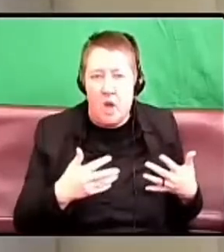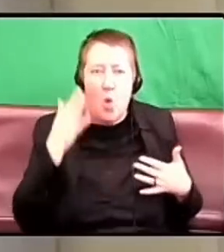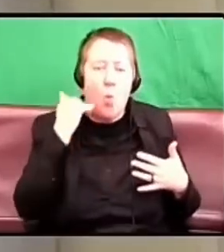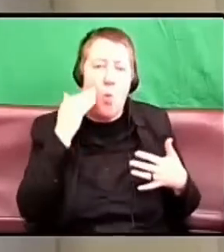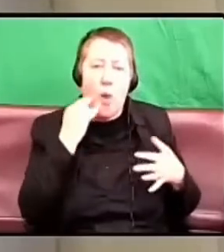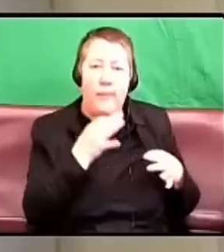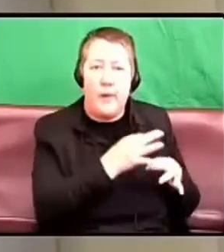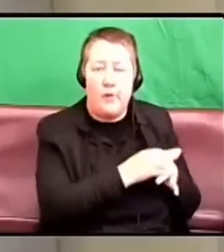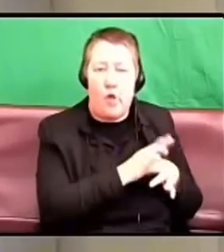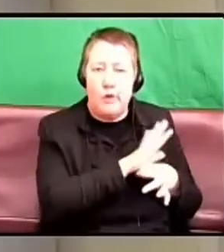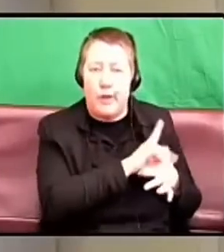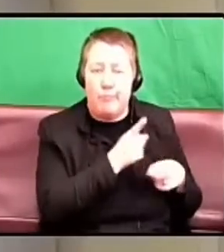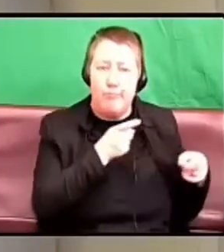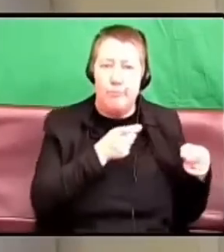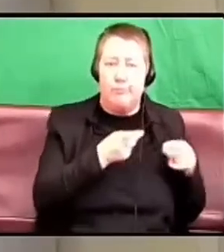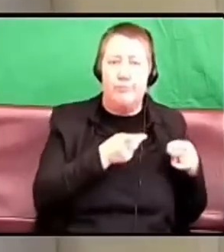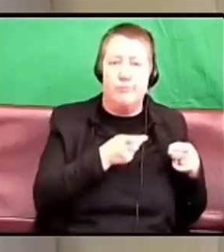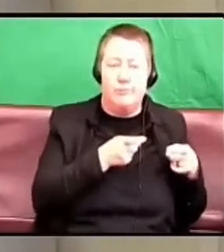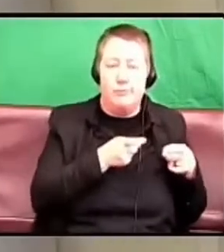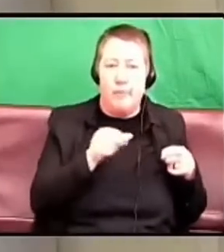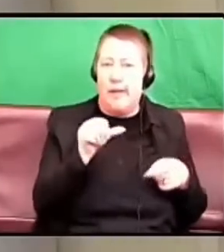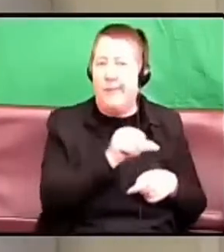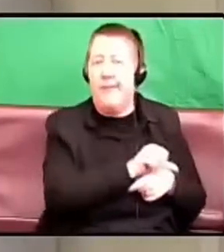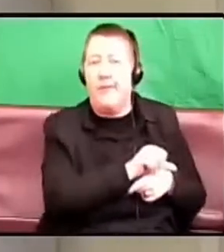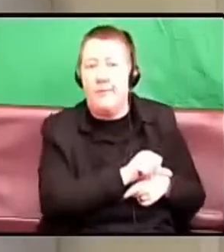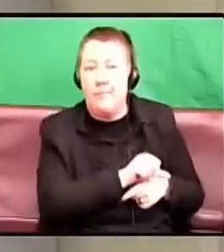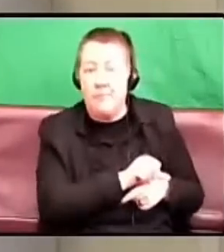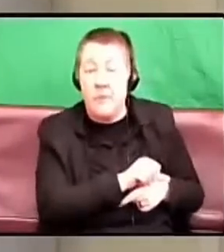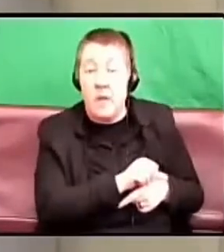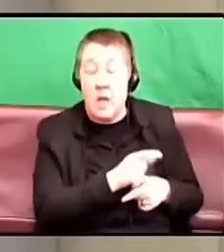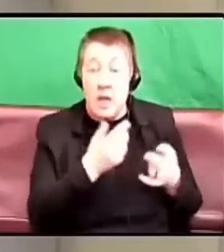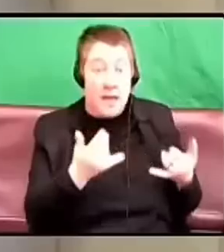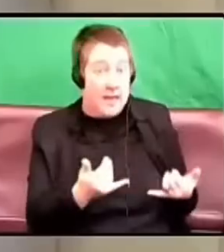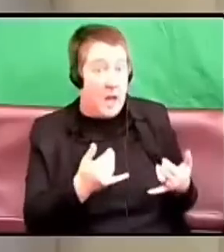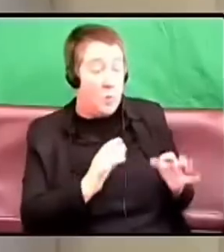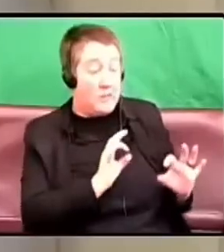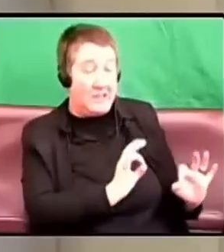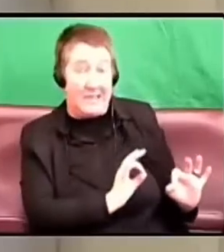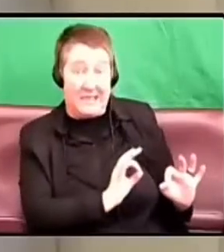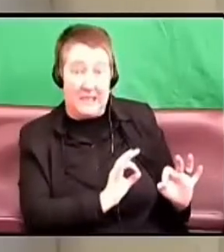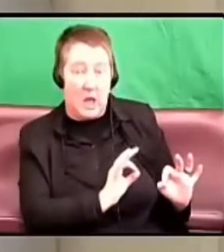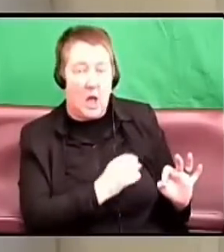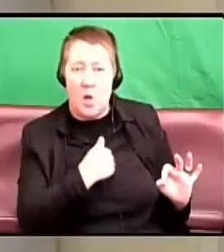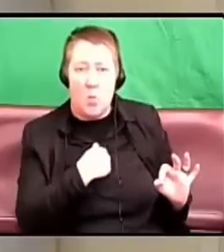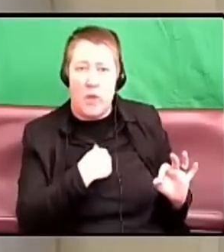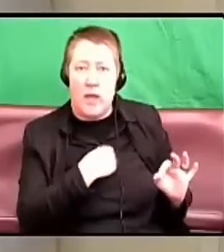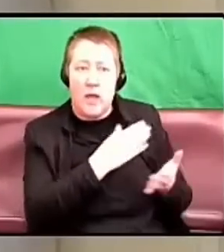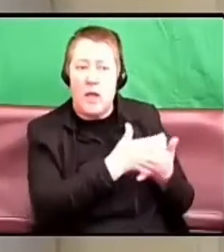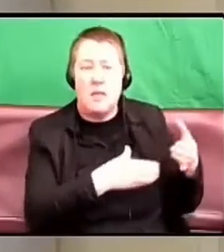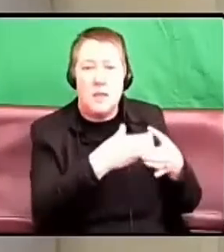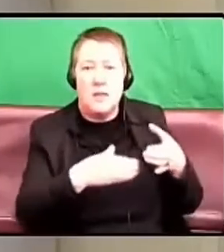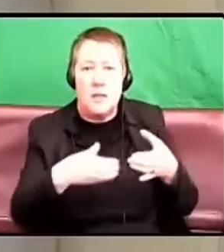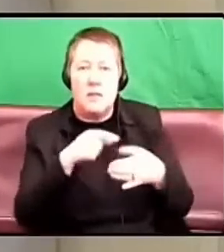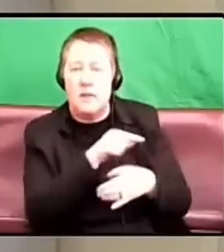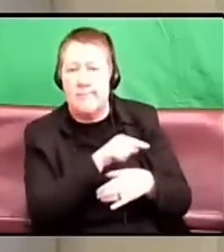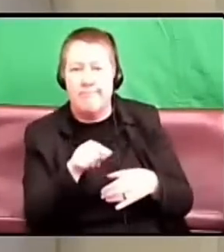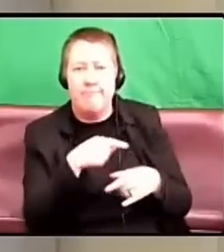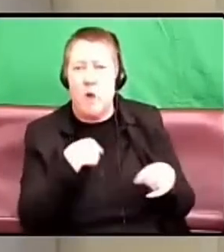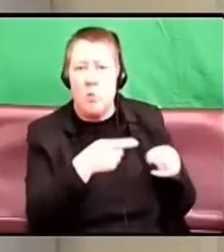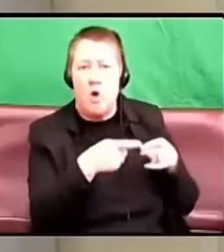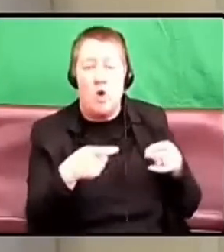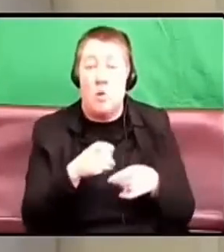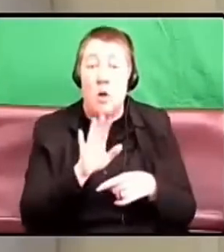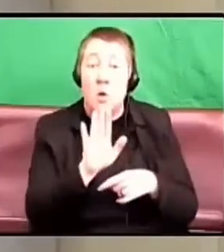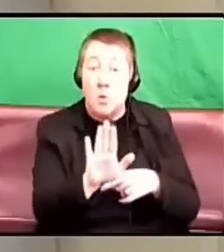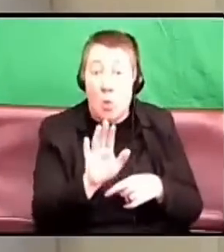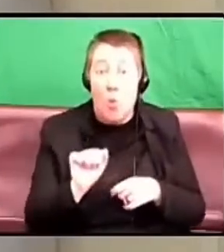white minority. Now, we are not in control of those sectors. Your own department, if you ask